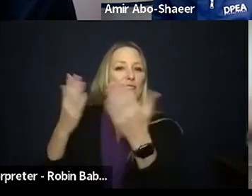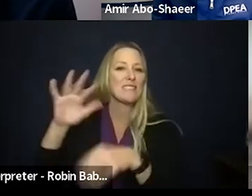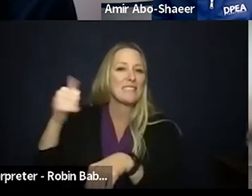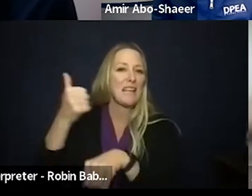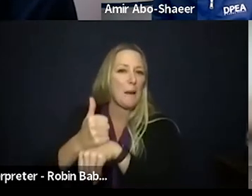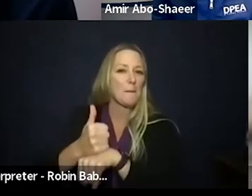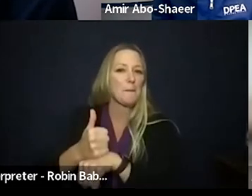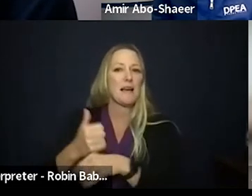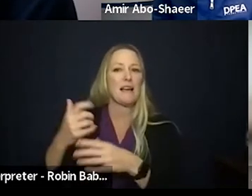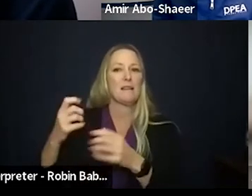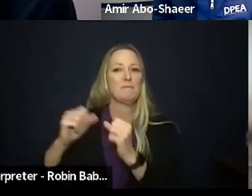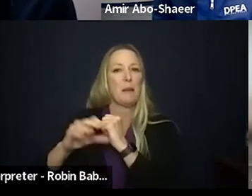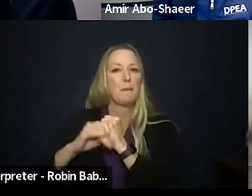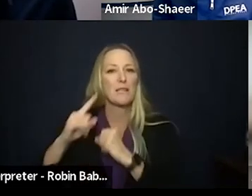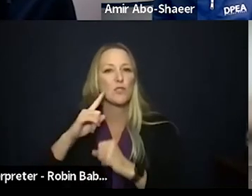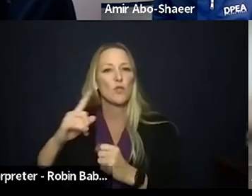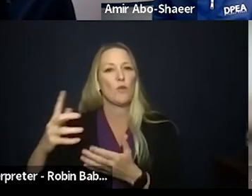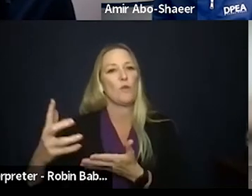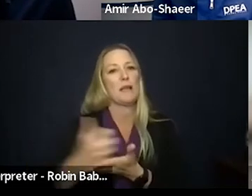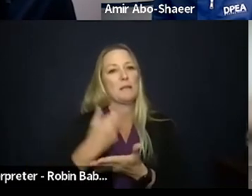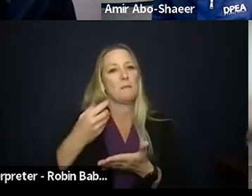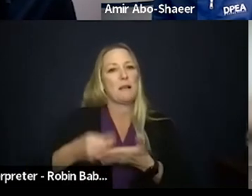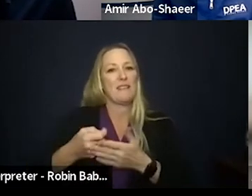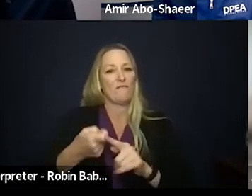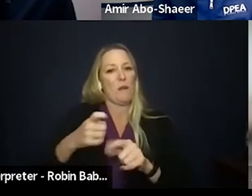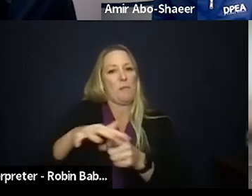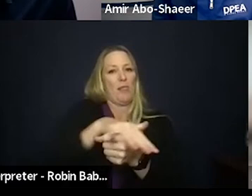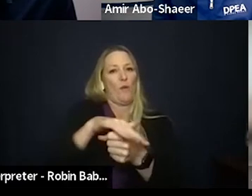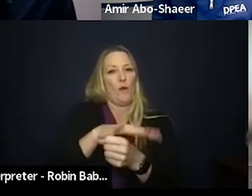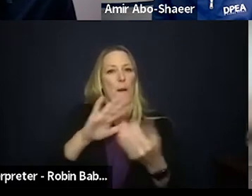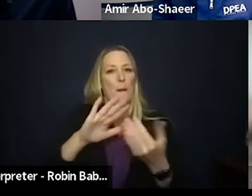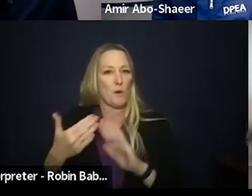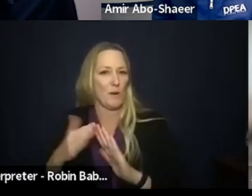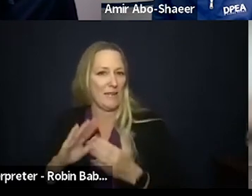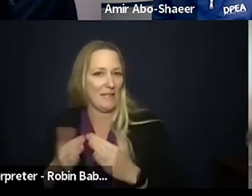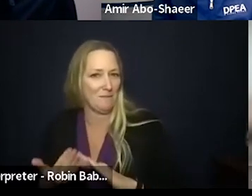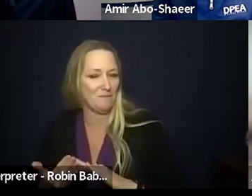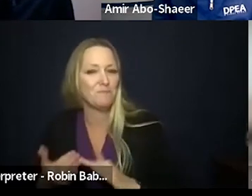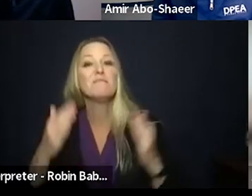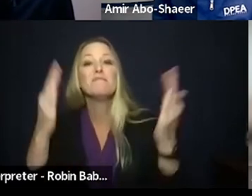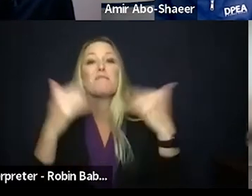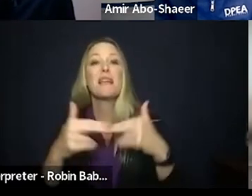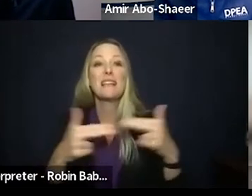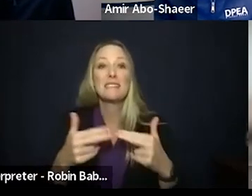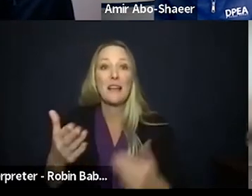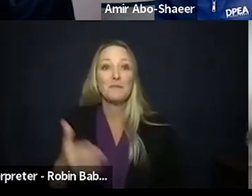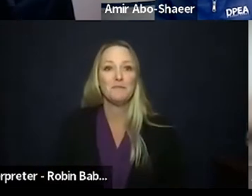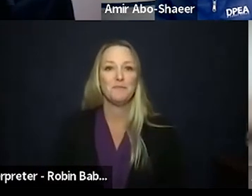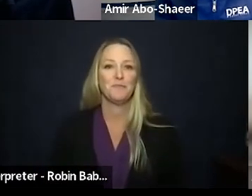raise the funds for from our local community next slide